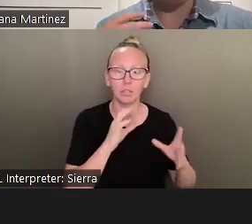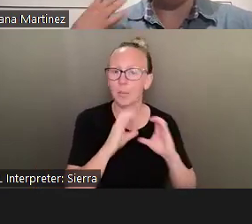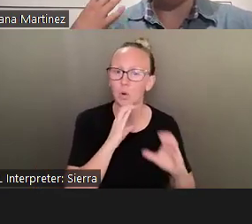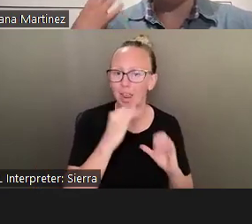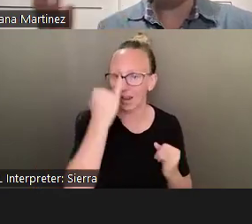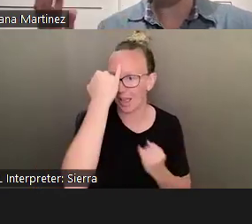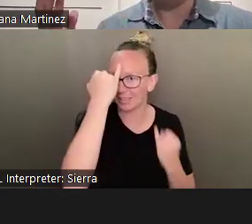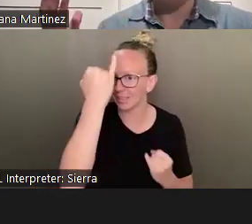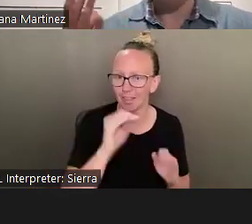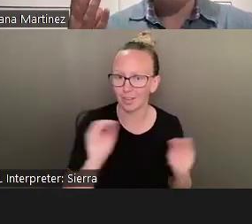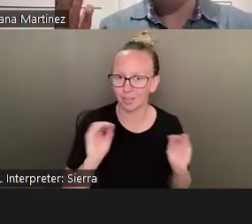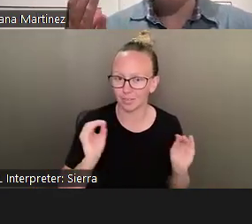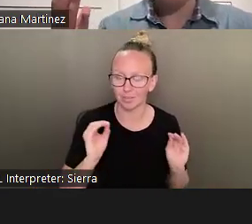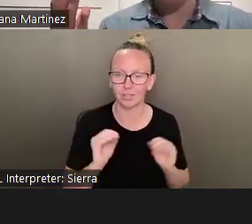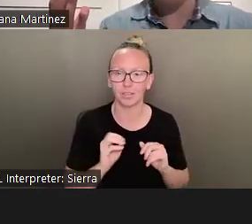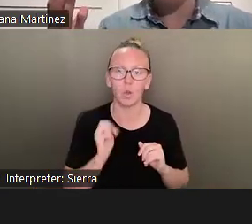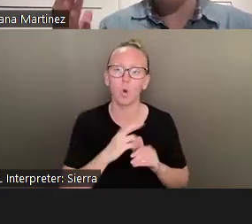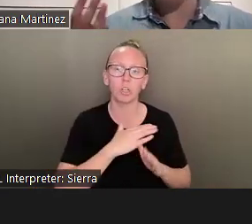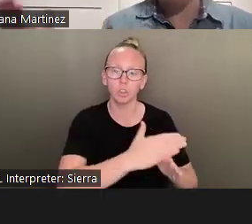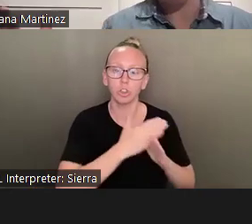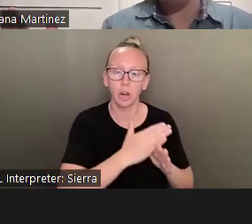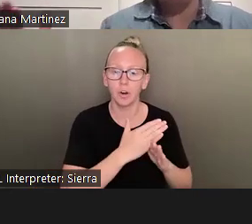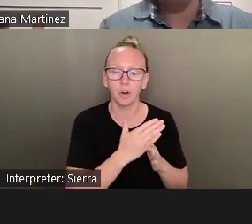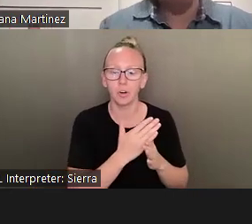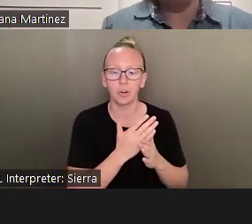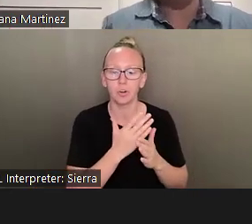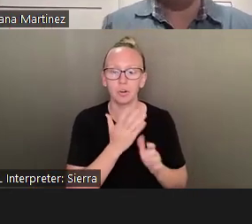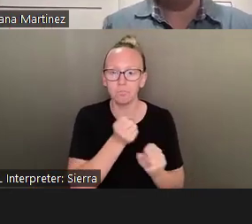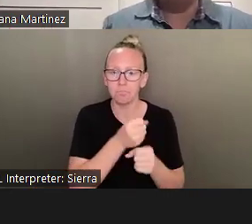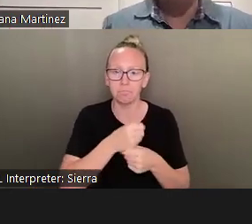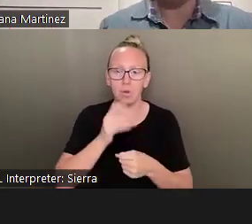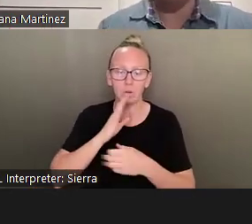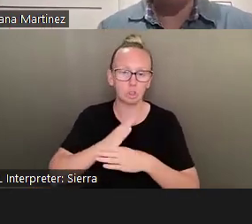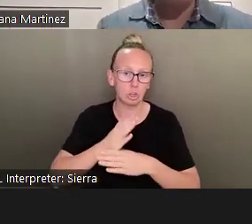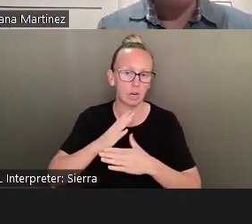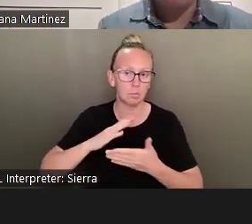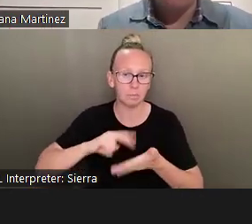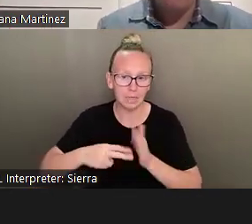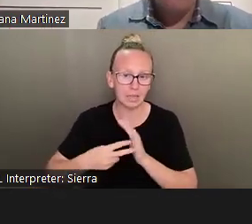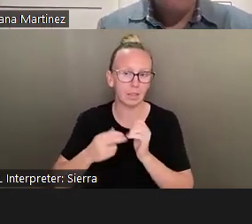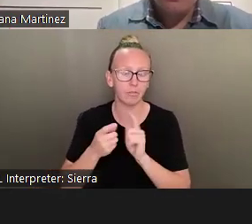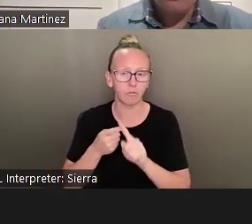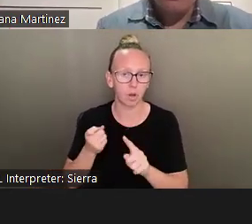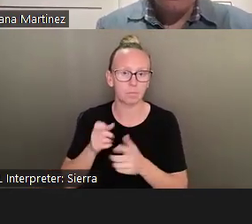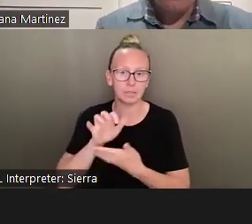or a shared conception of a shared meaning that comes from text or speech.